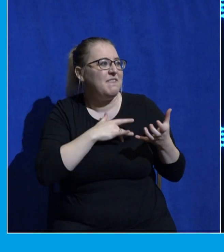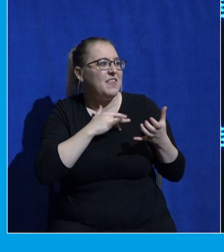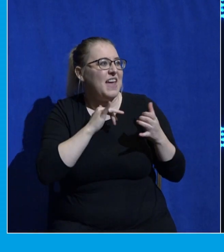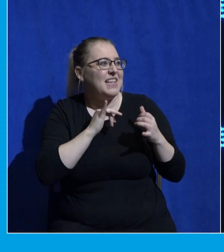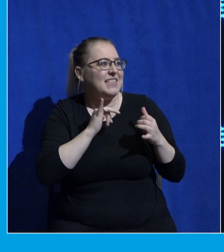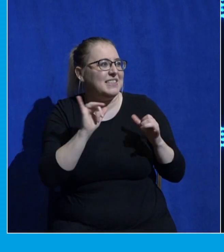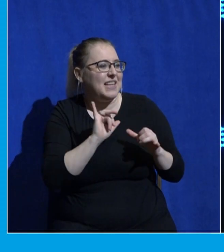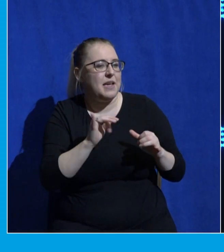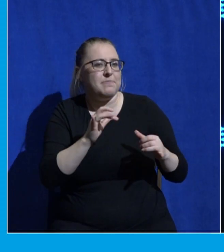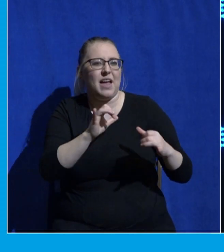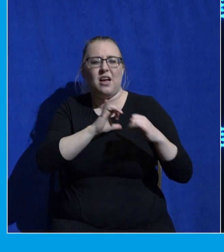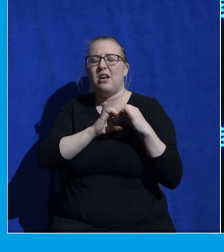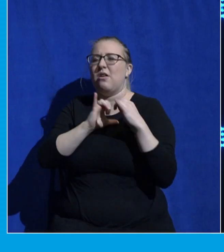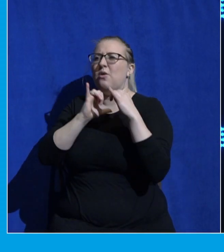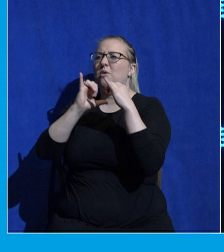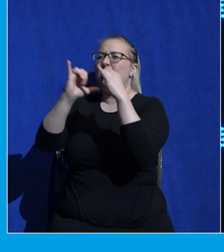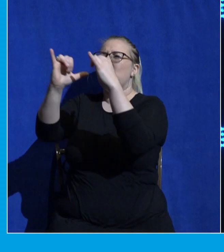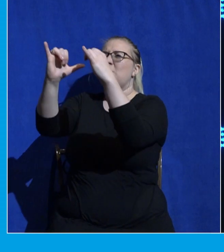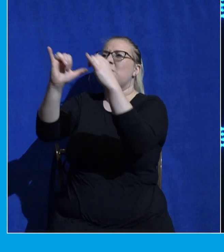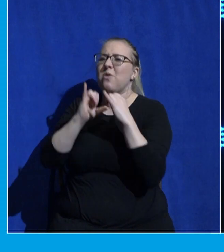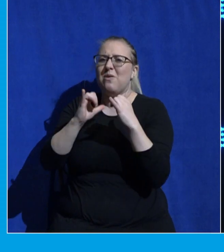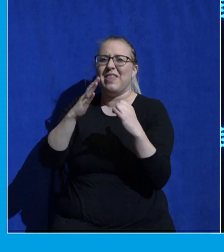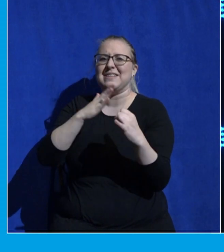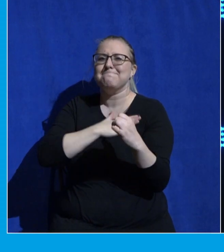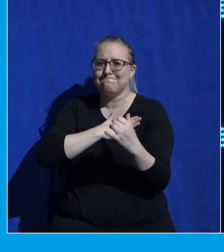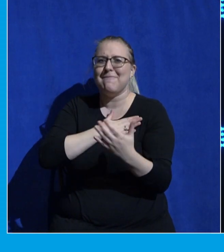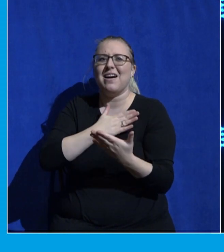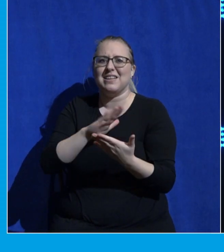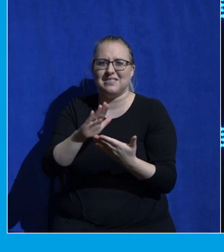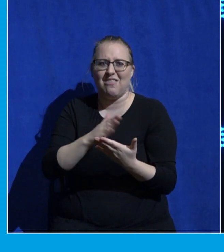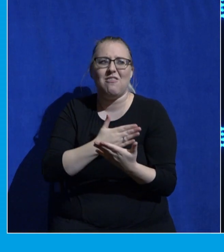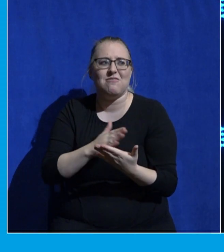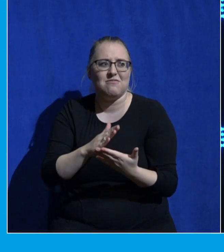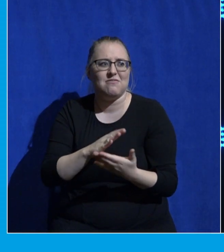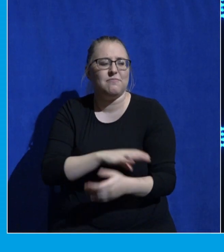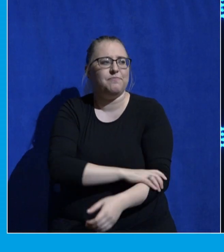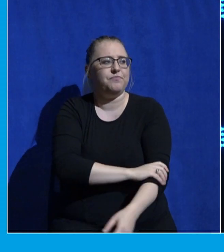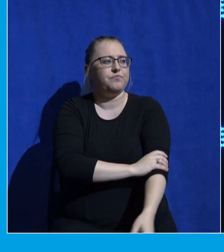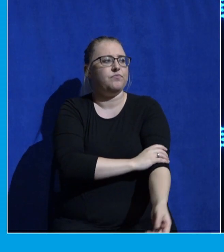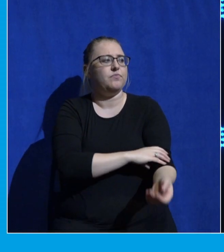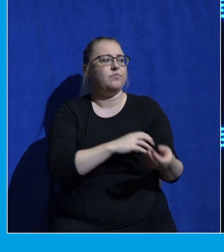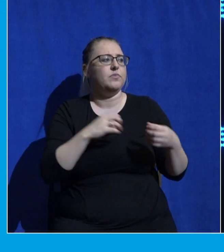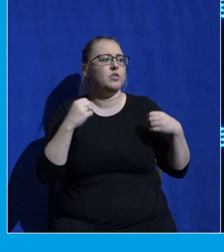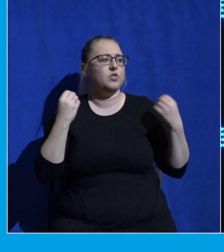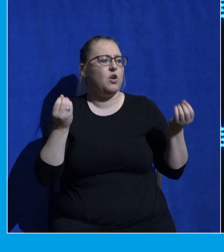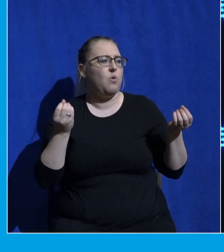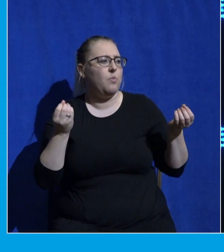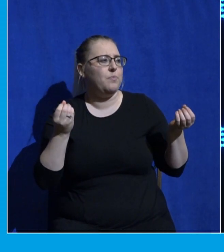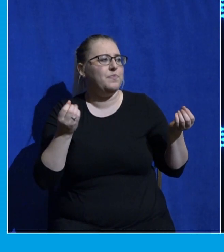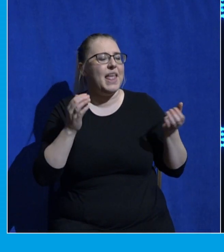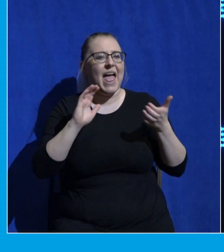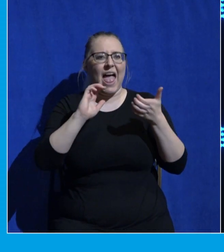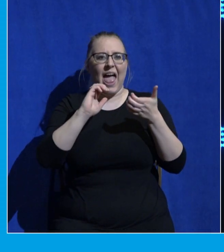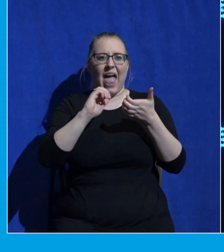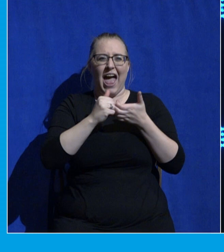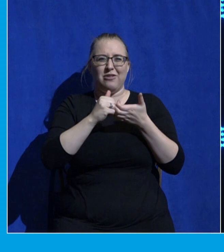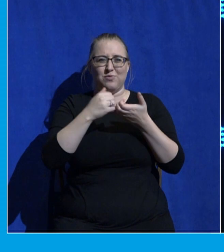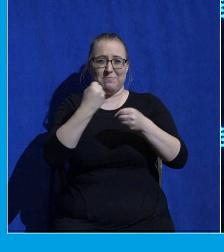prayer. And here's the question we're going to answer today. How does the song of Psalm 121 become our